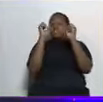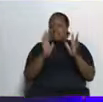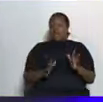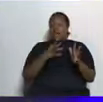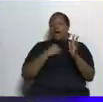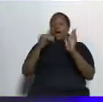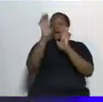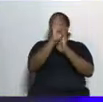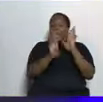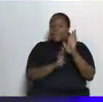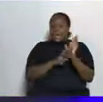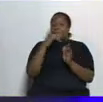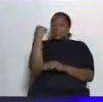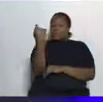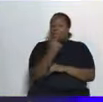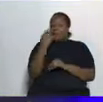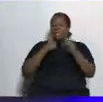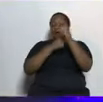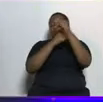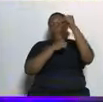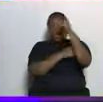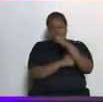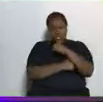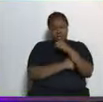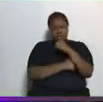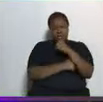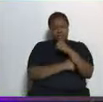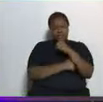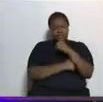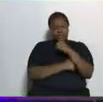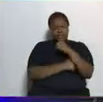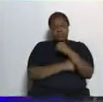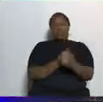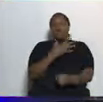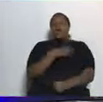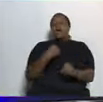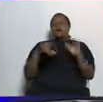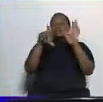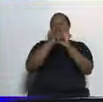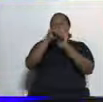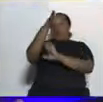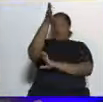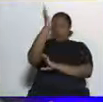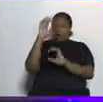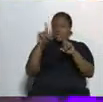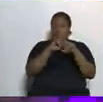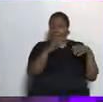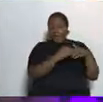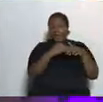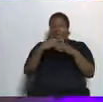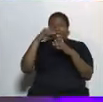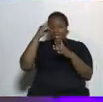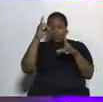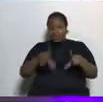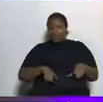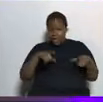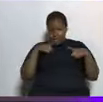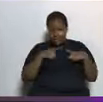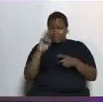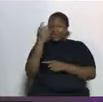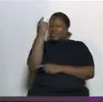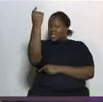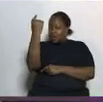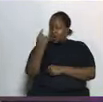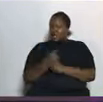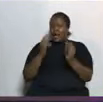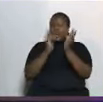Bible as their only foundation, the law of God as their guide for living, the second coming of